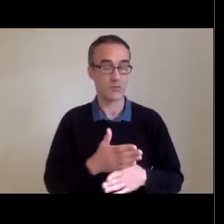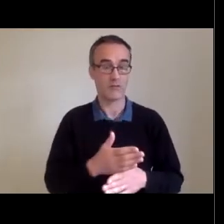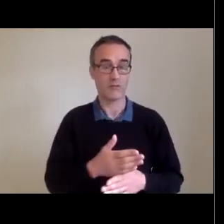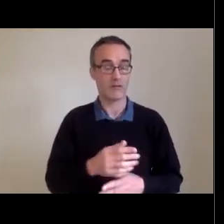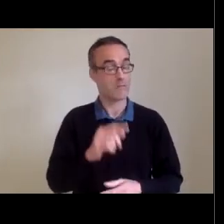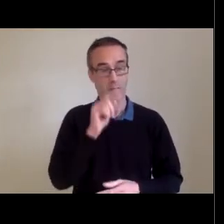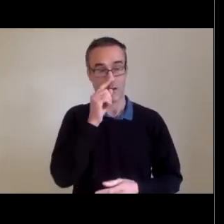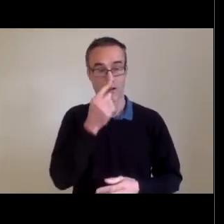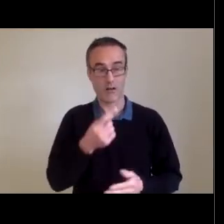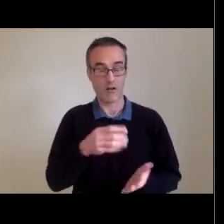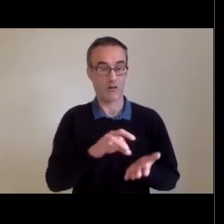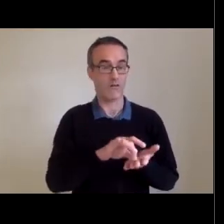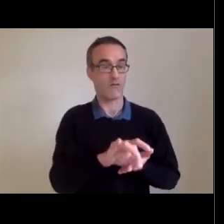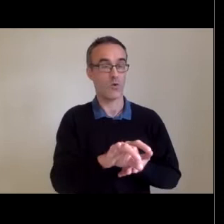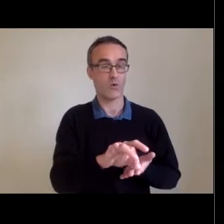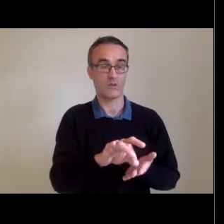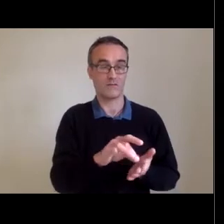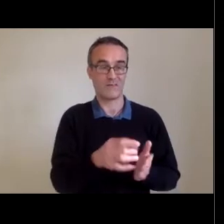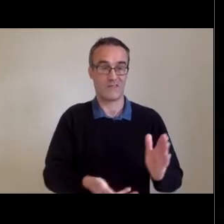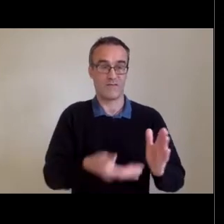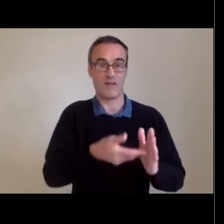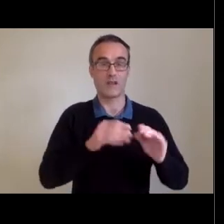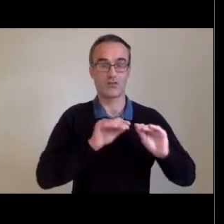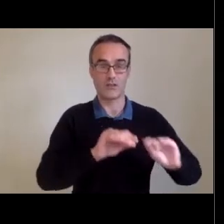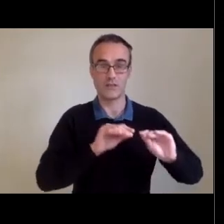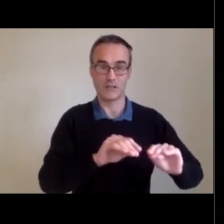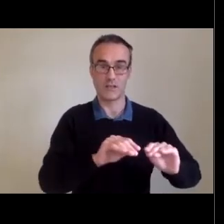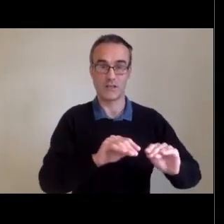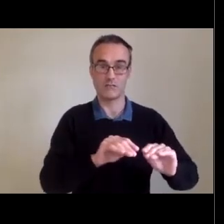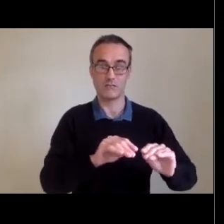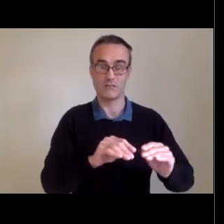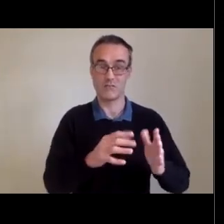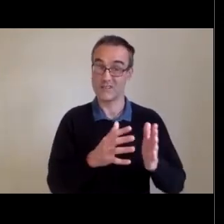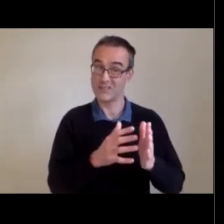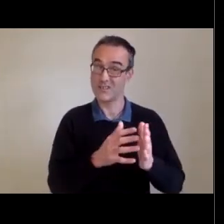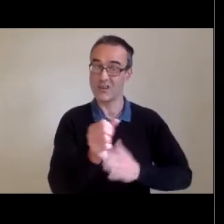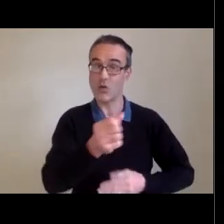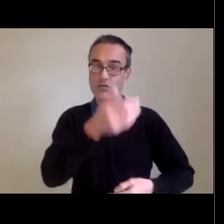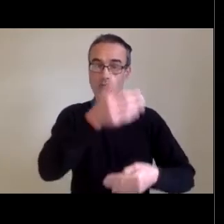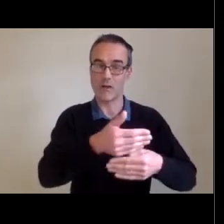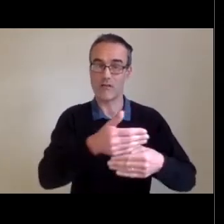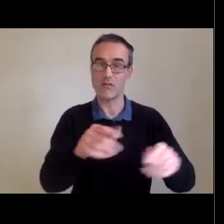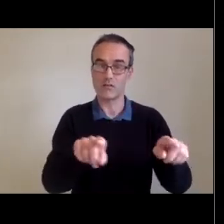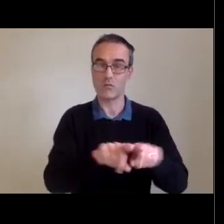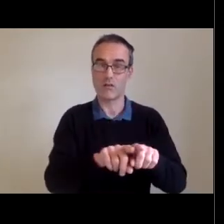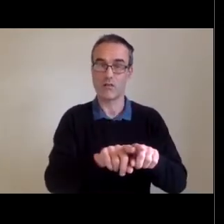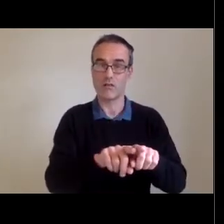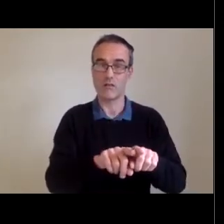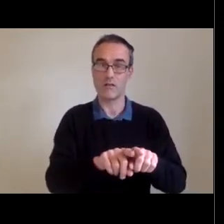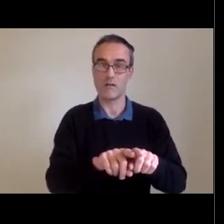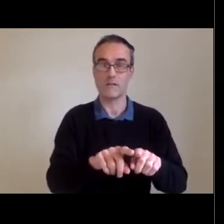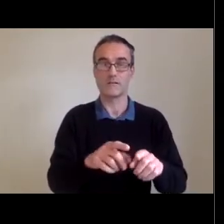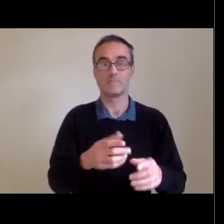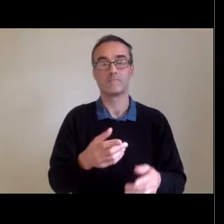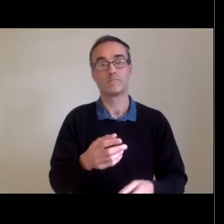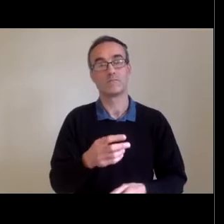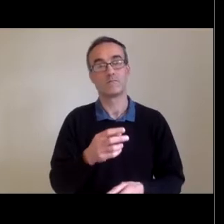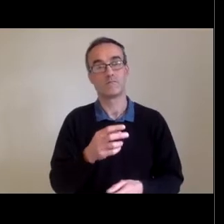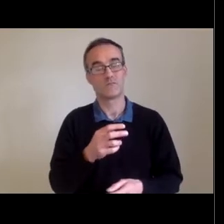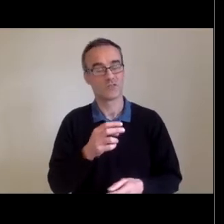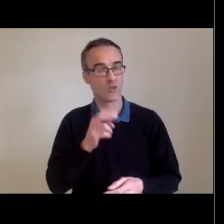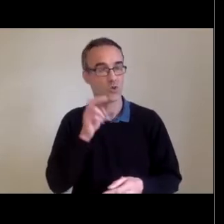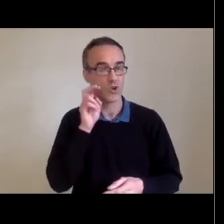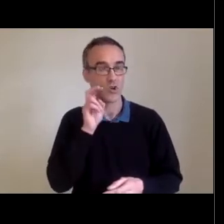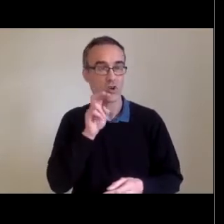further. Then there's also the cultural barrier. That's, see, in Nigeria, there are two major religions that